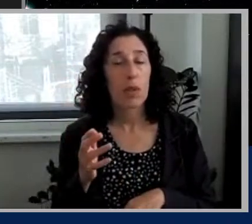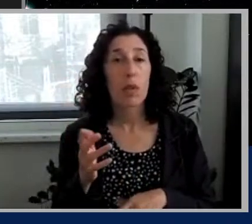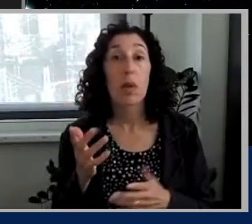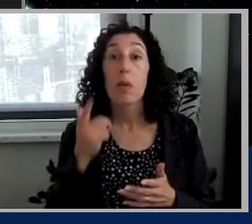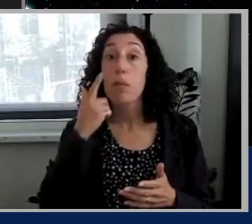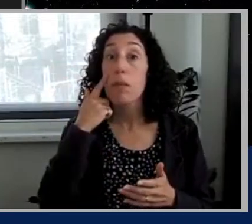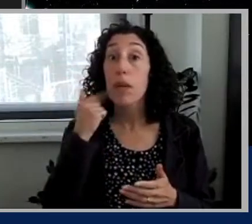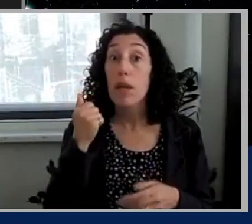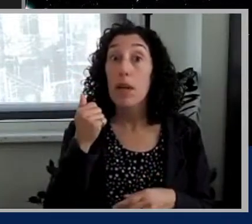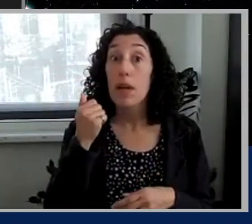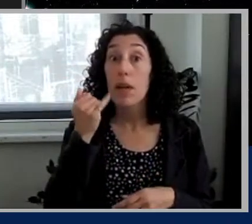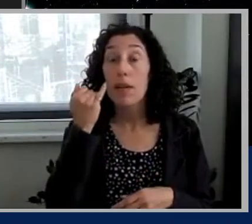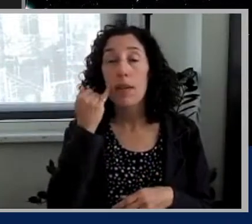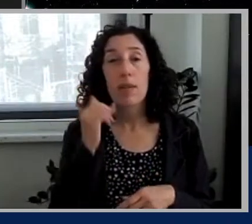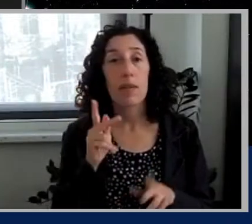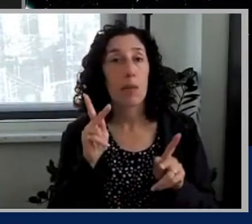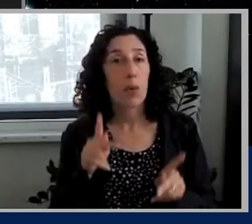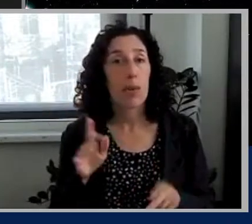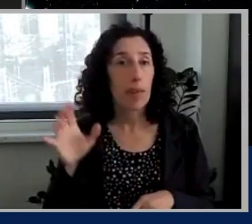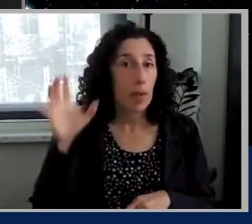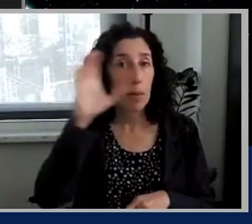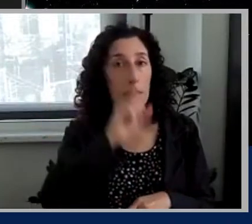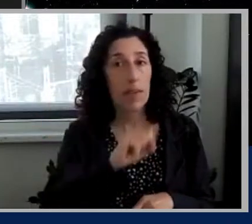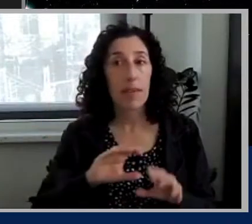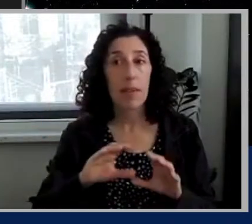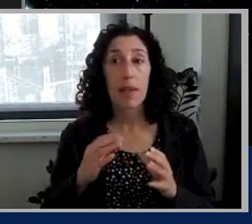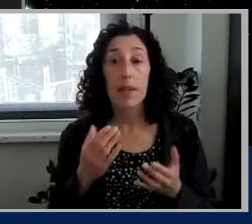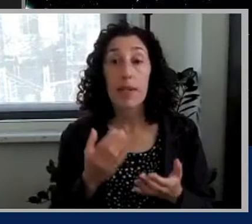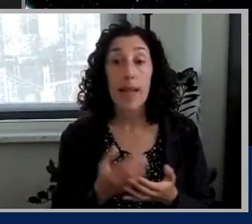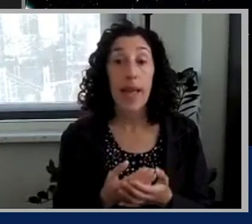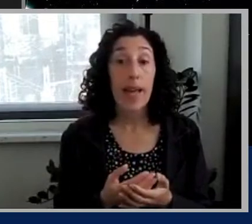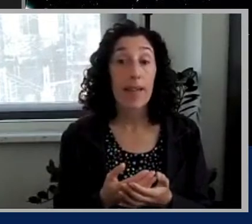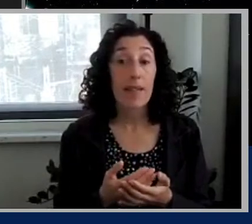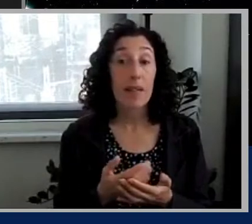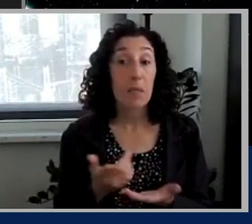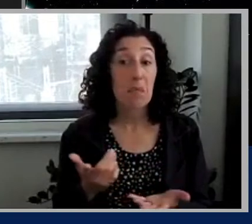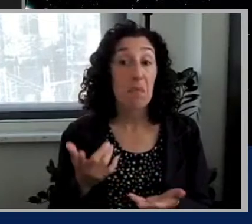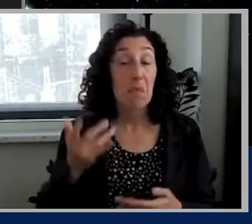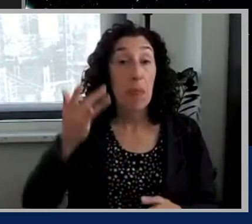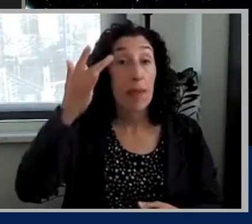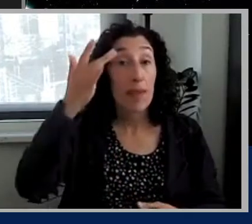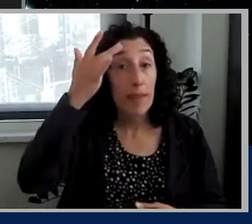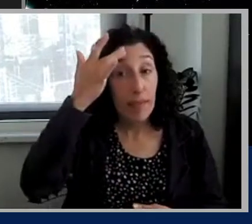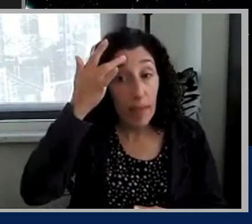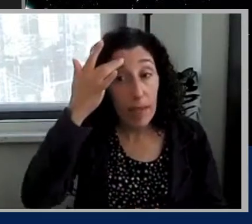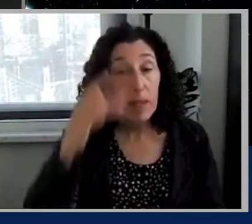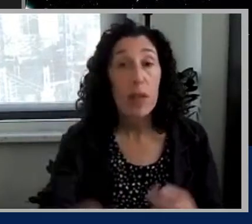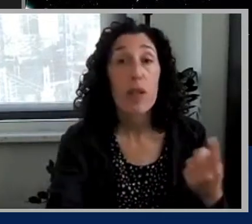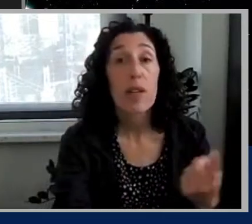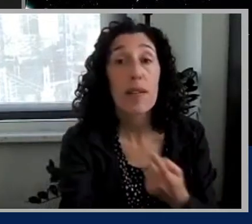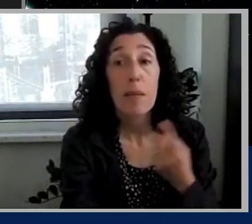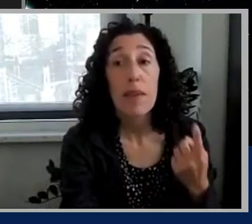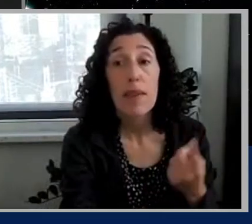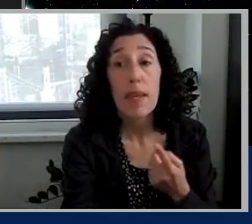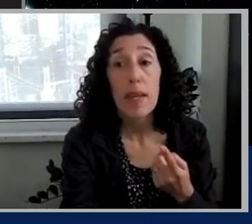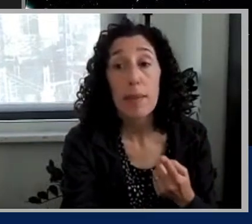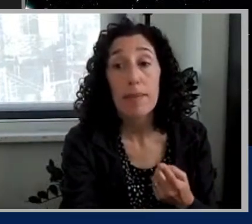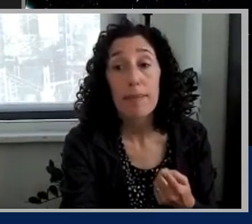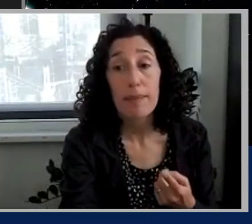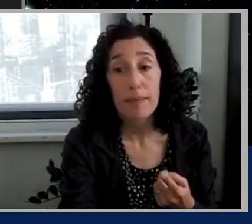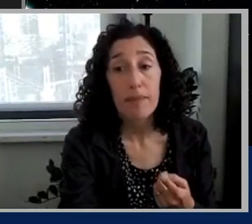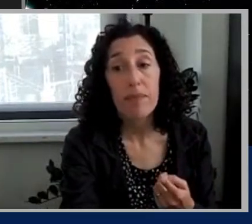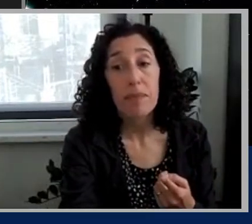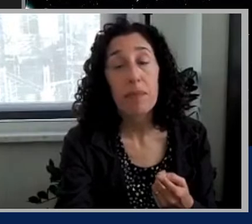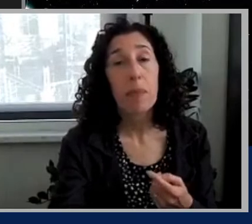sick. Sometimes it's a difficult day to even get out of bed. So I still have my classes online so students can join